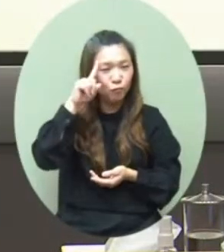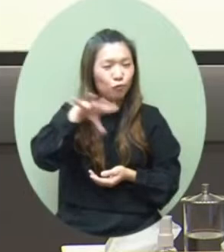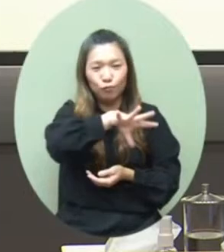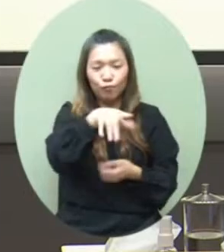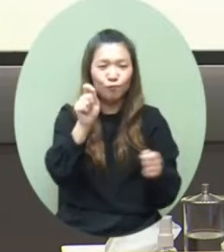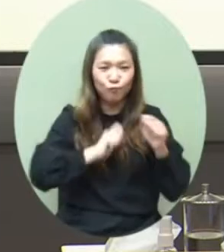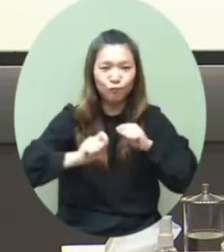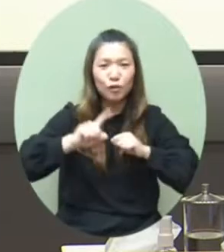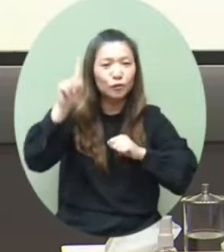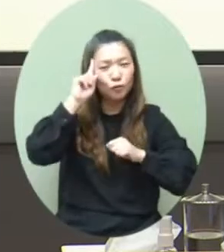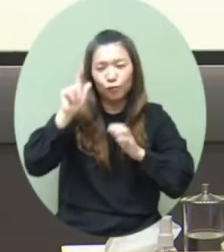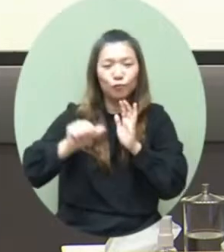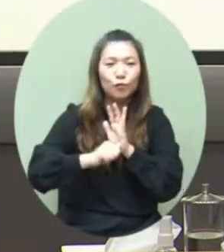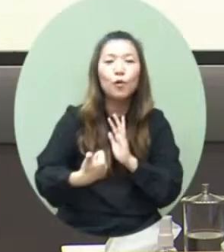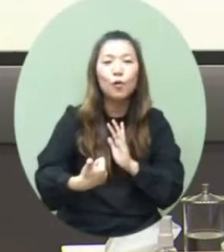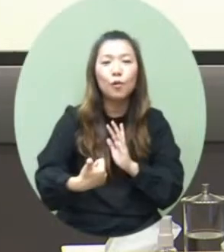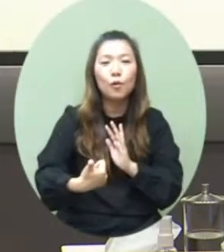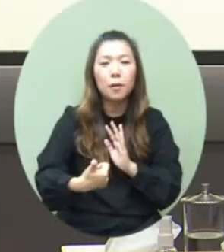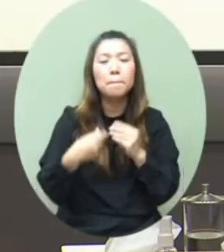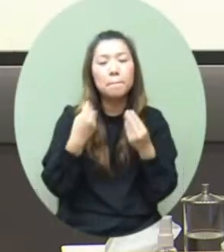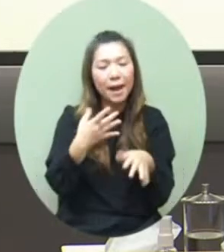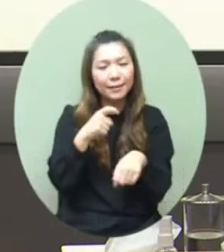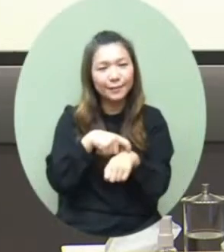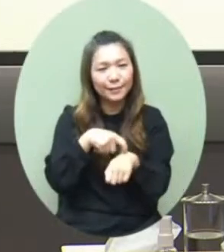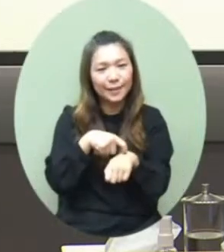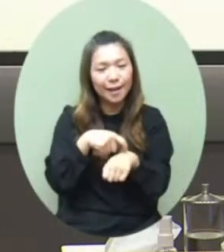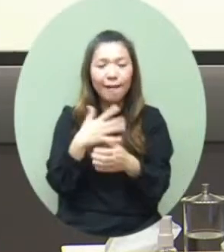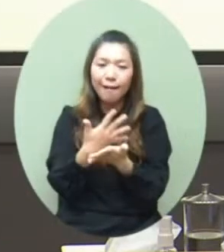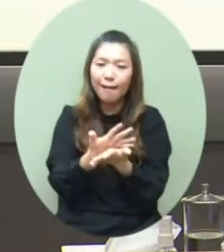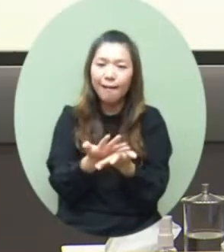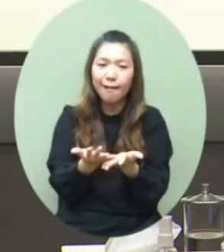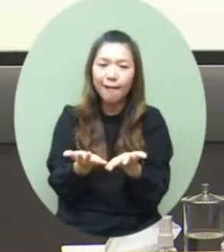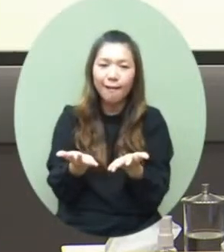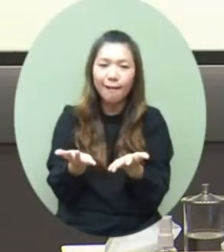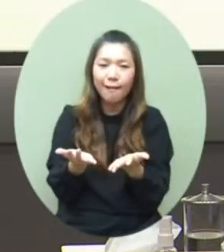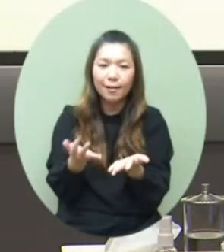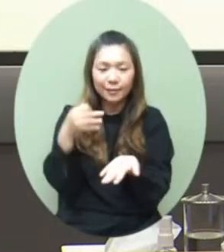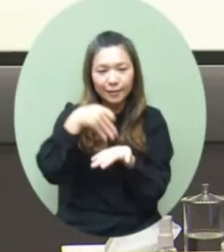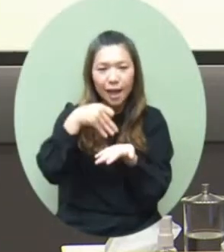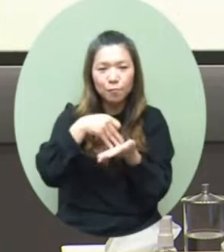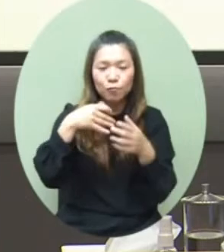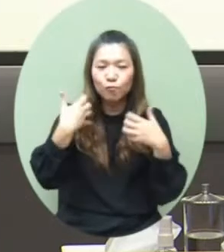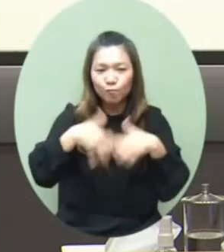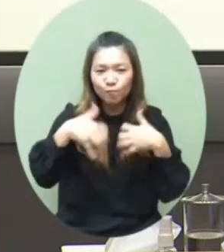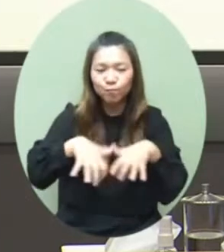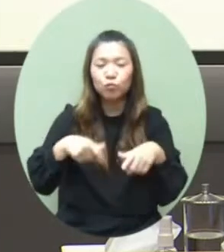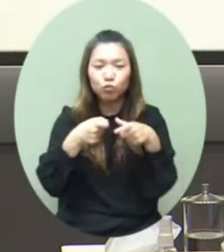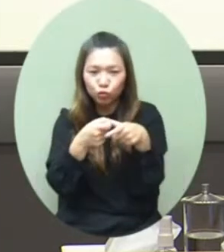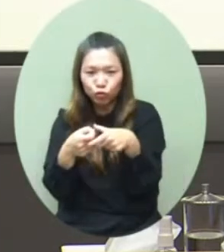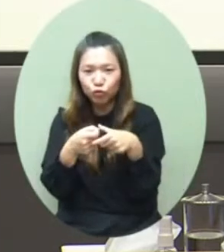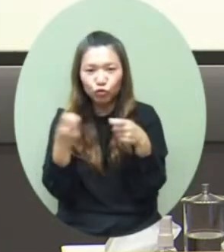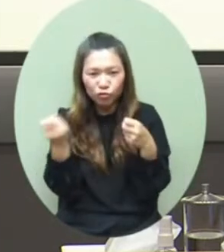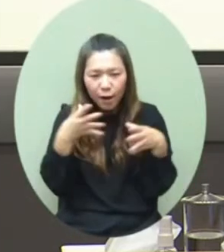are finalizing the details of these activities. We aim for perfection.